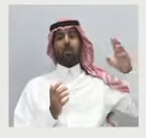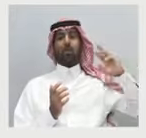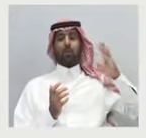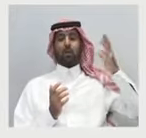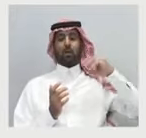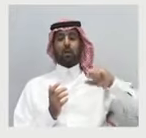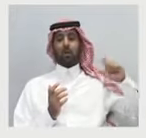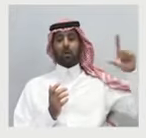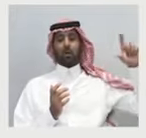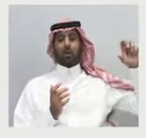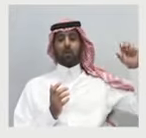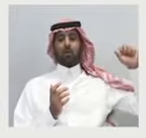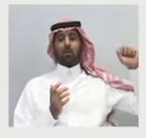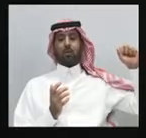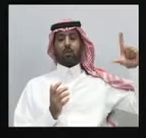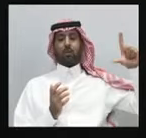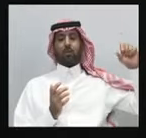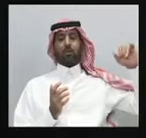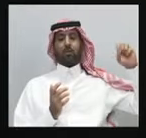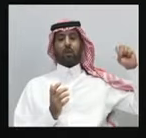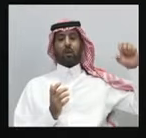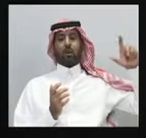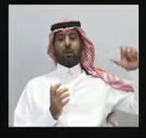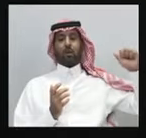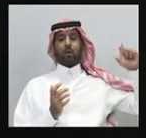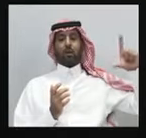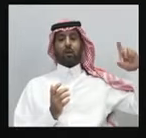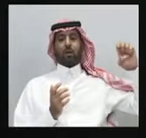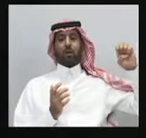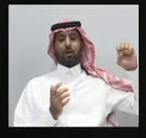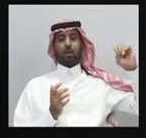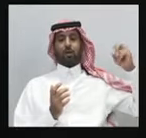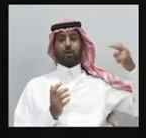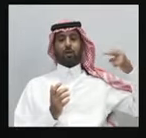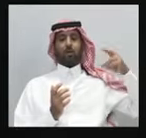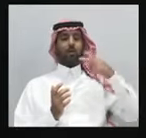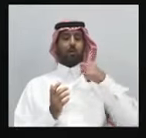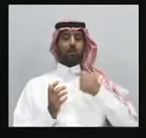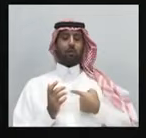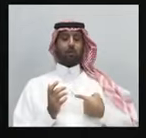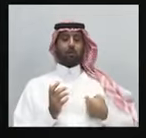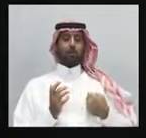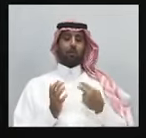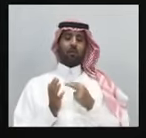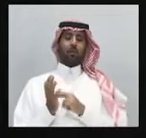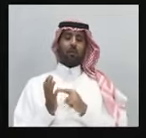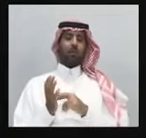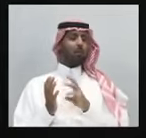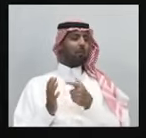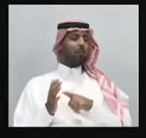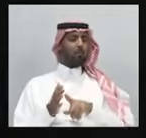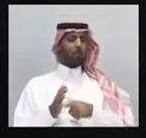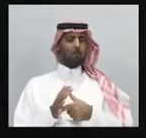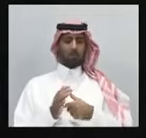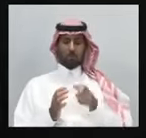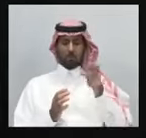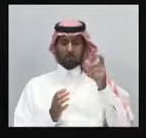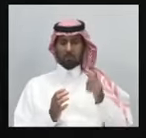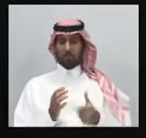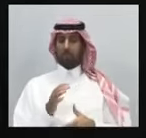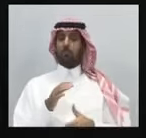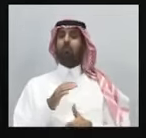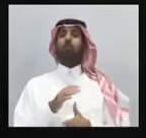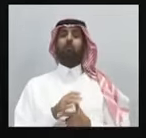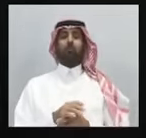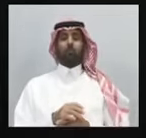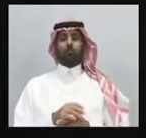writer's details? No, it is the Human Resources Manager, the one who would